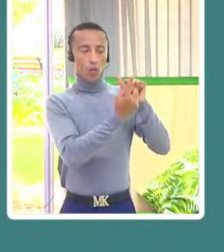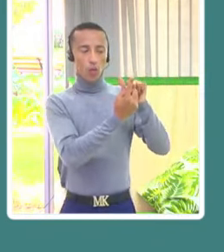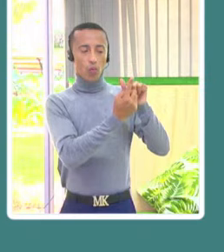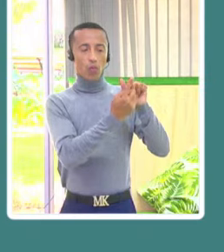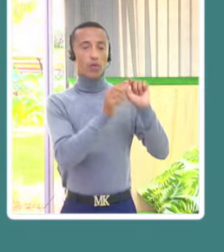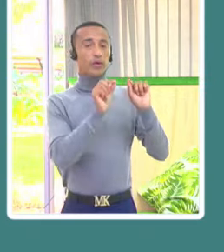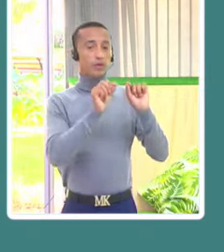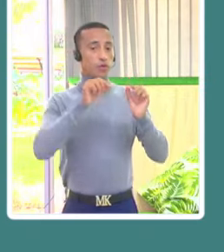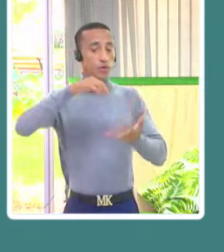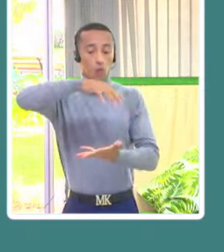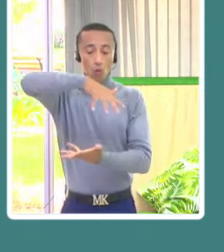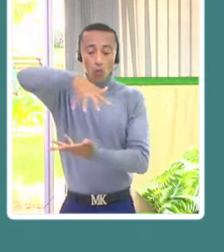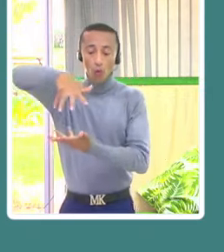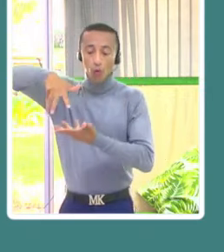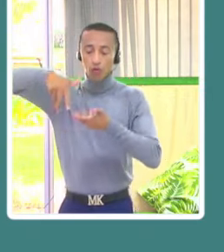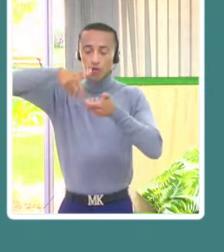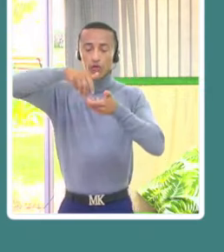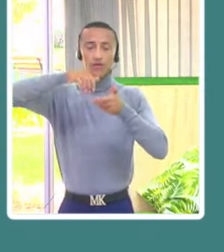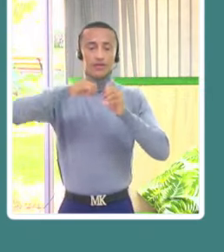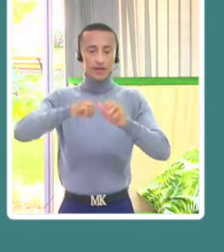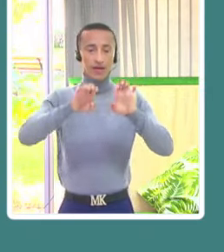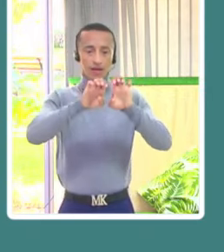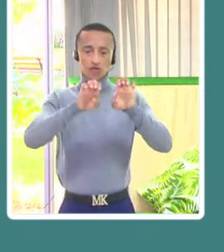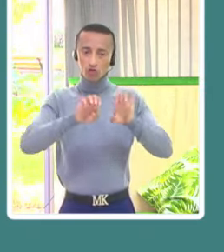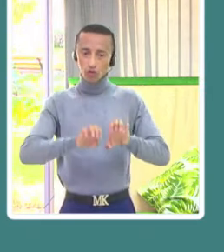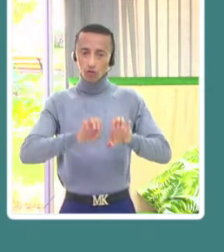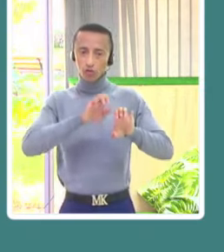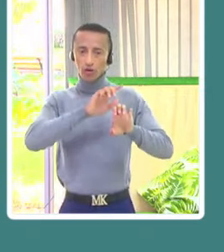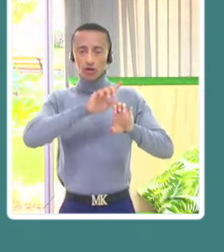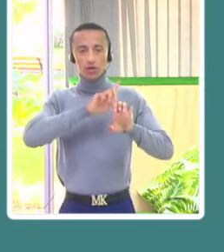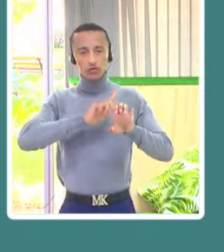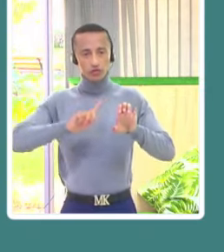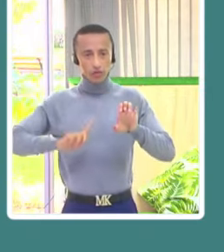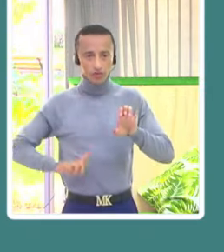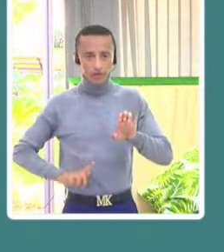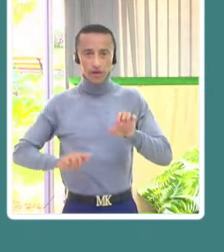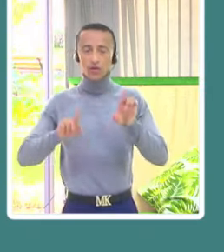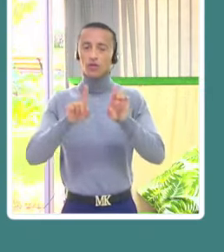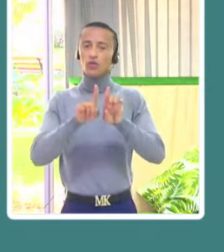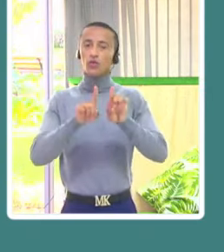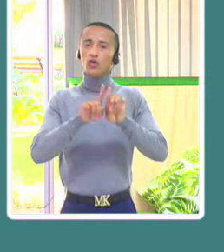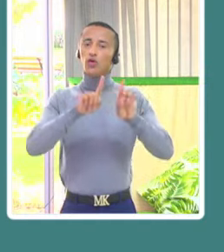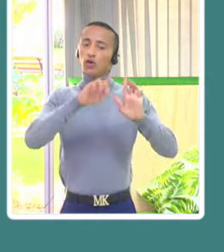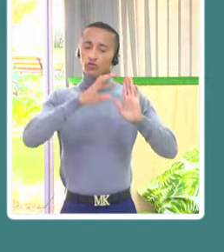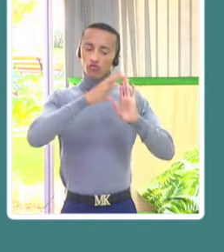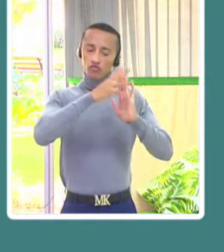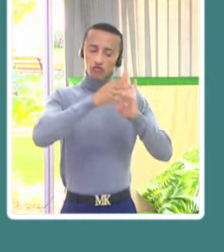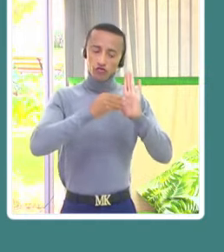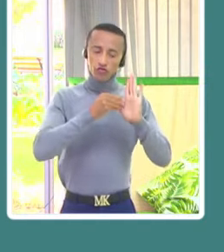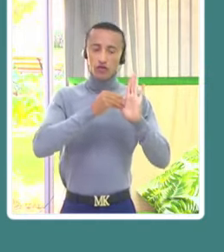infrastructure has to be implemented, we need to reduce cost of data.